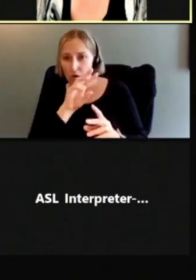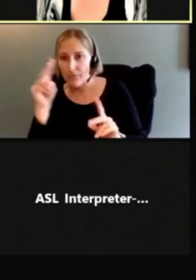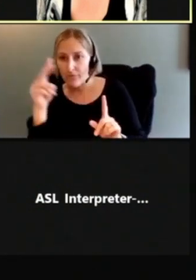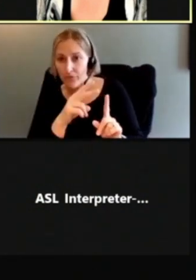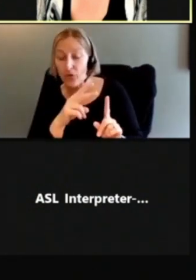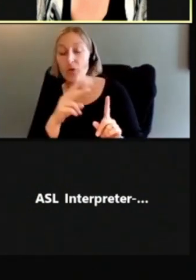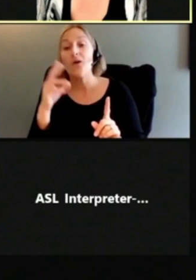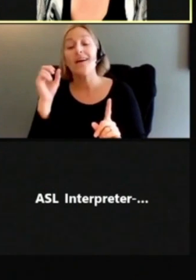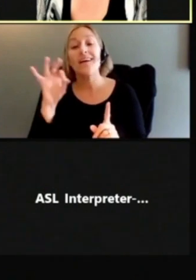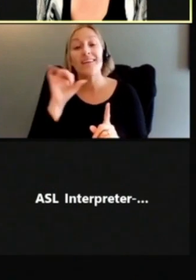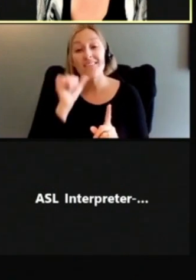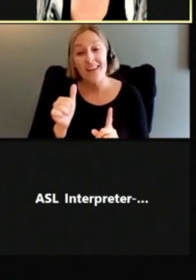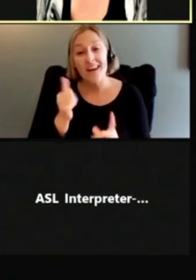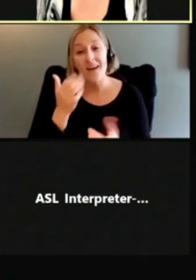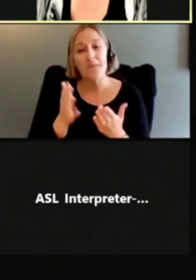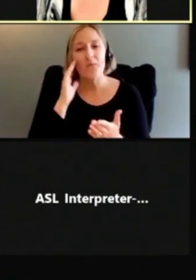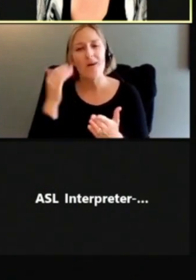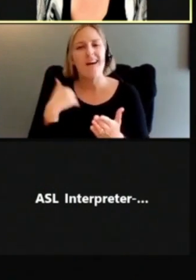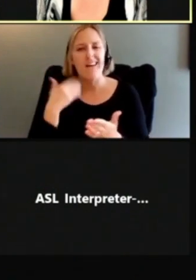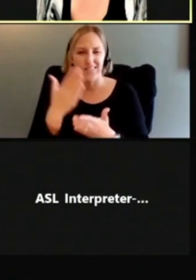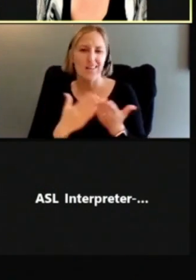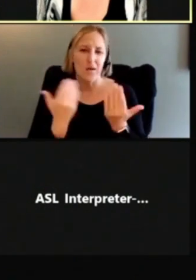be dealing with some limitations there.